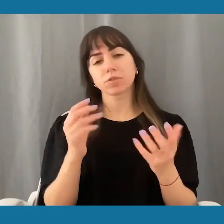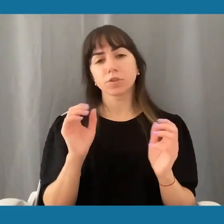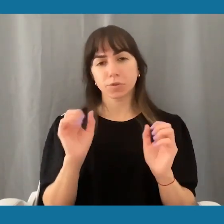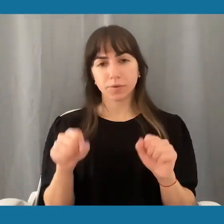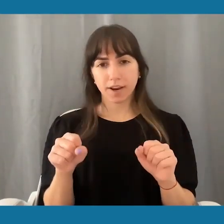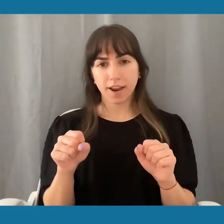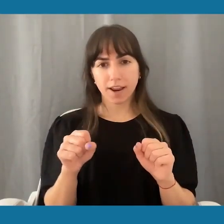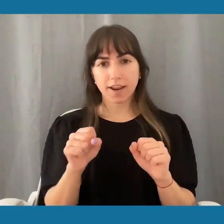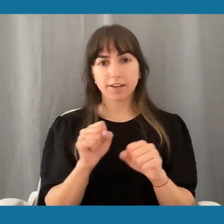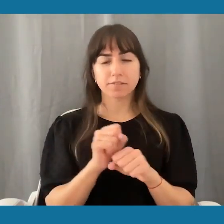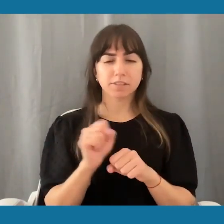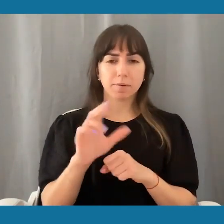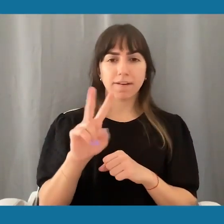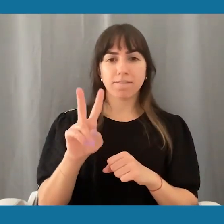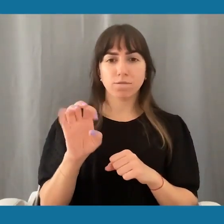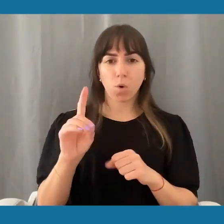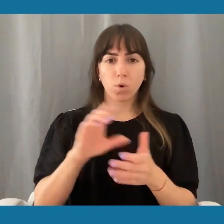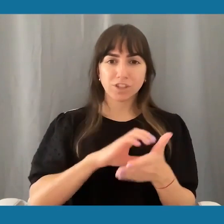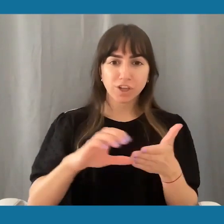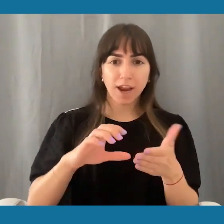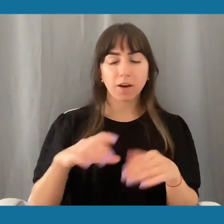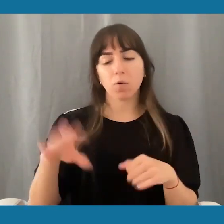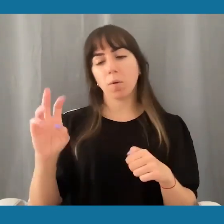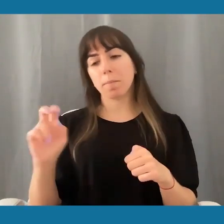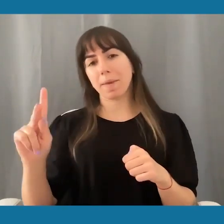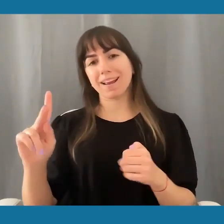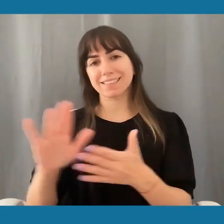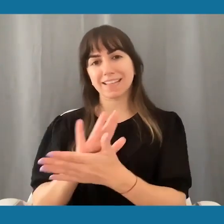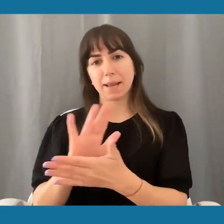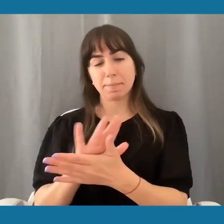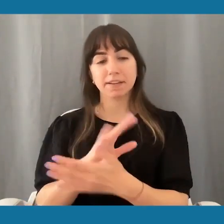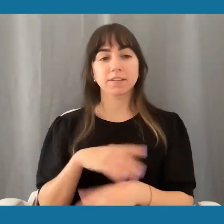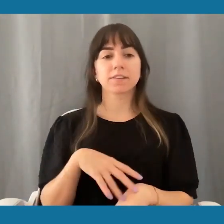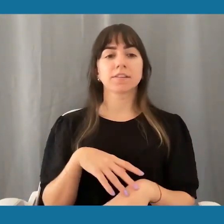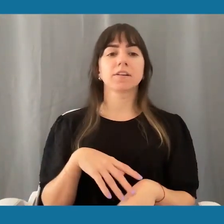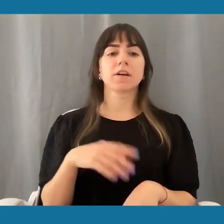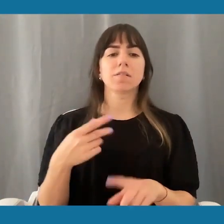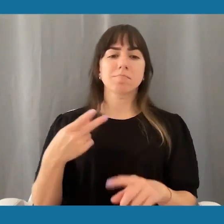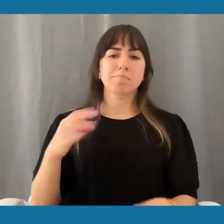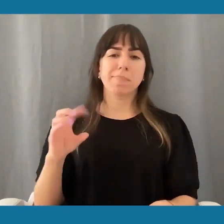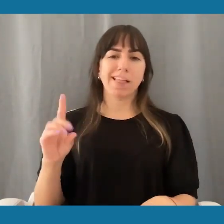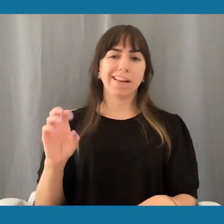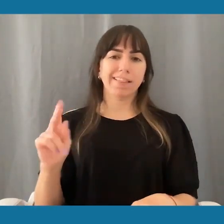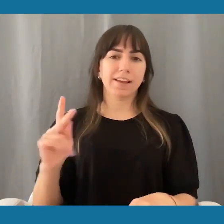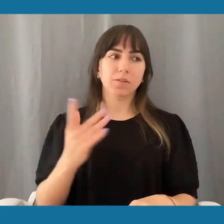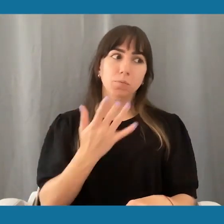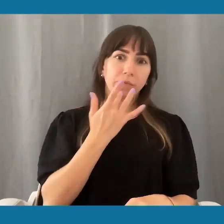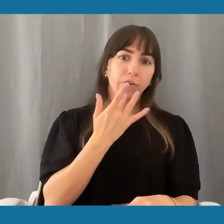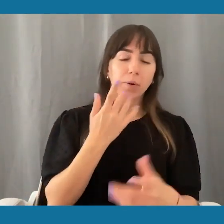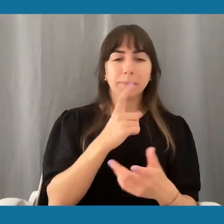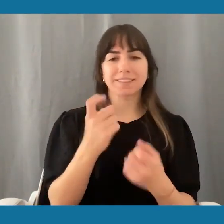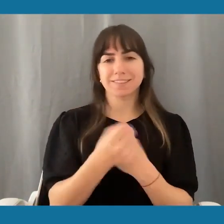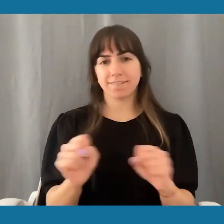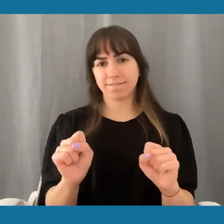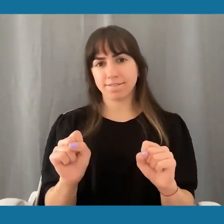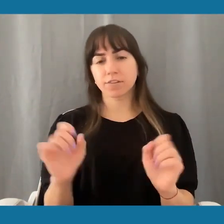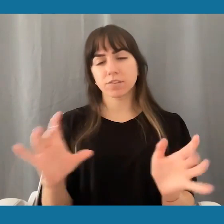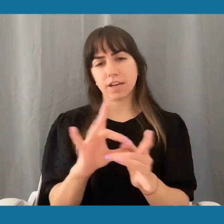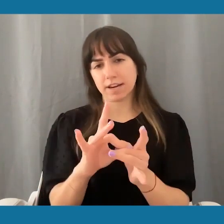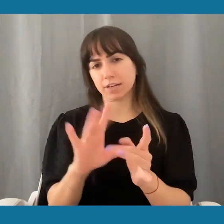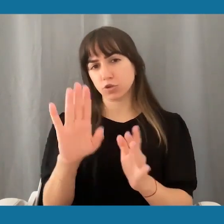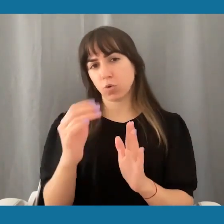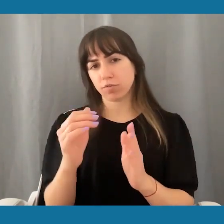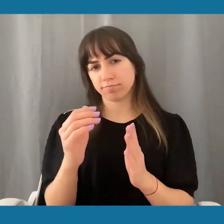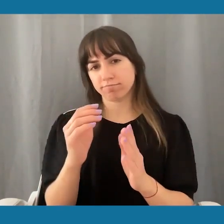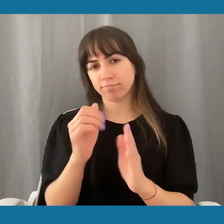a secure way to connect your bank account directly to your Able account. And that's primarily the reason of how you're going to put money into the account and